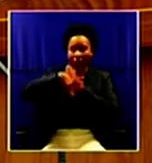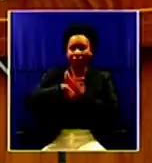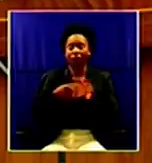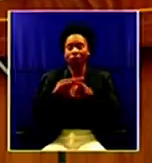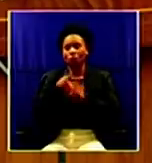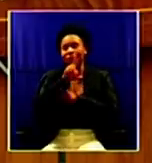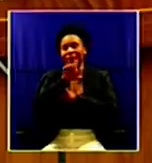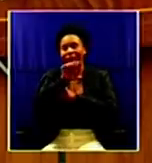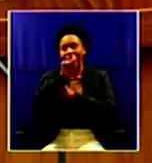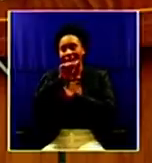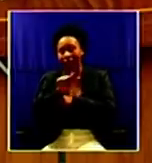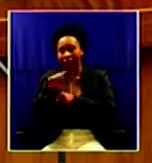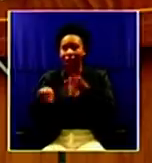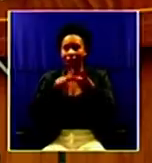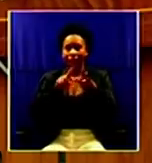capability.